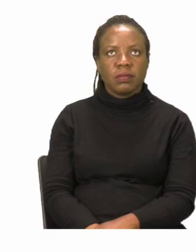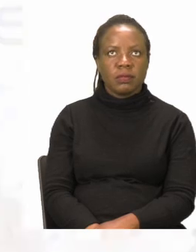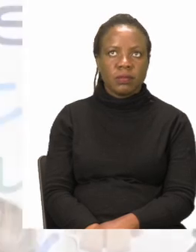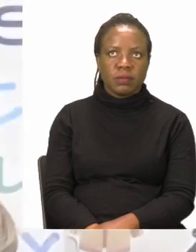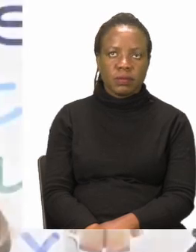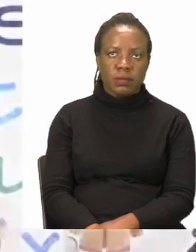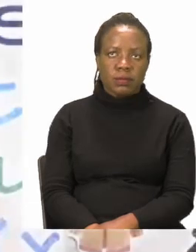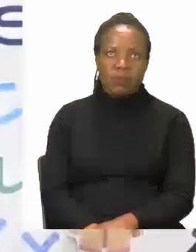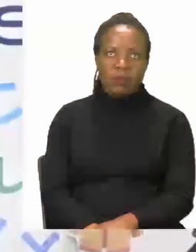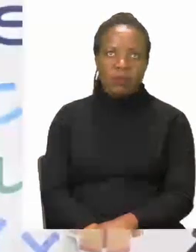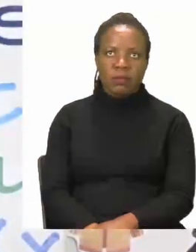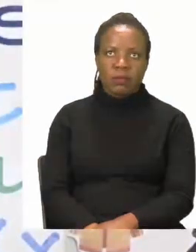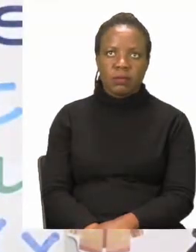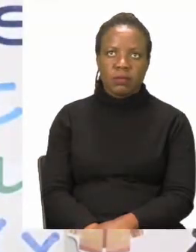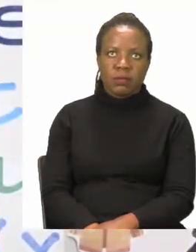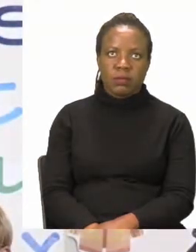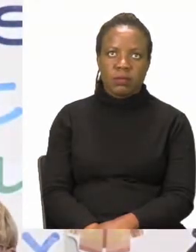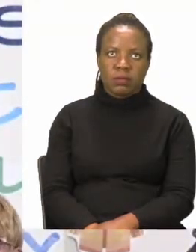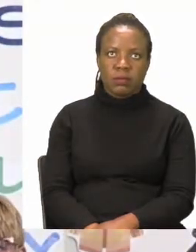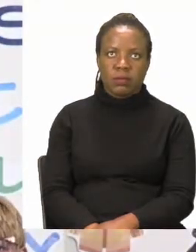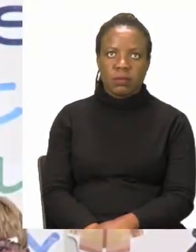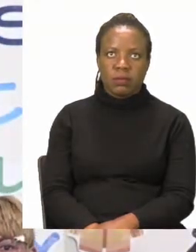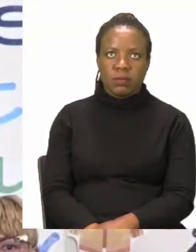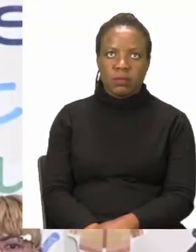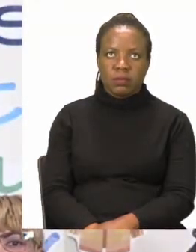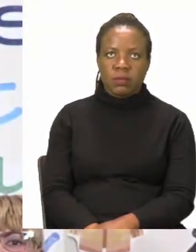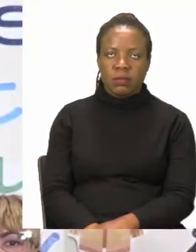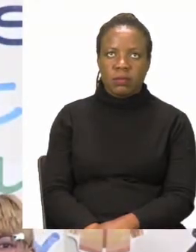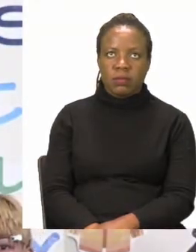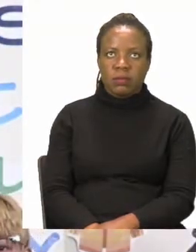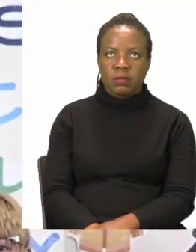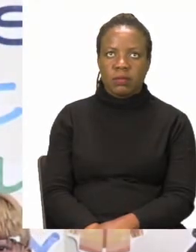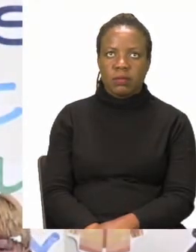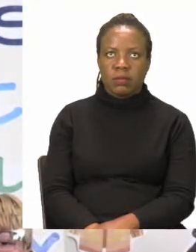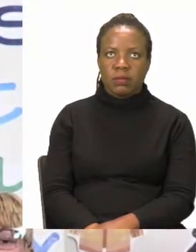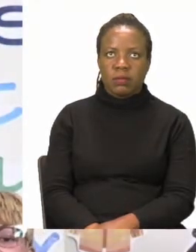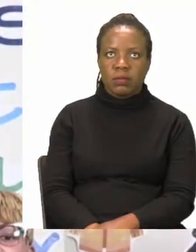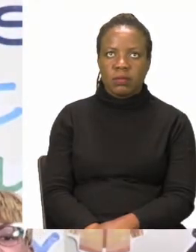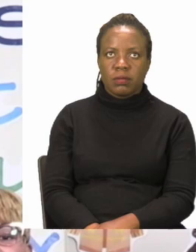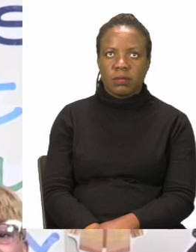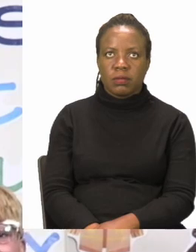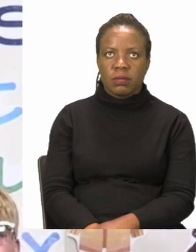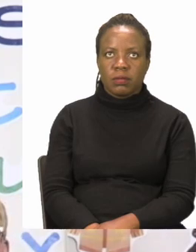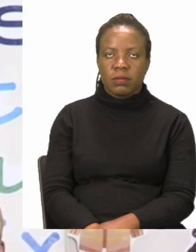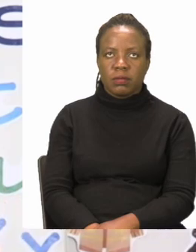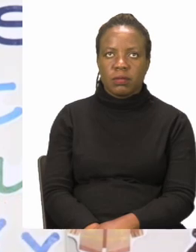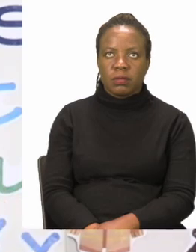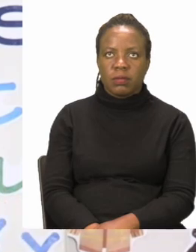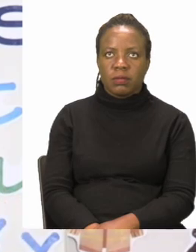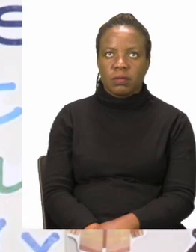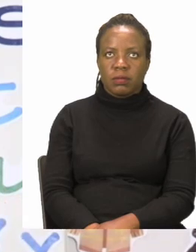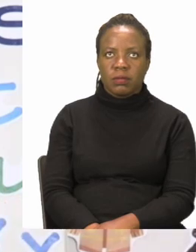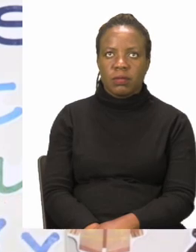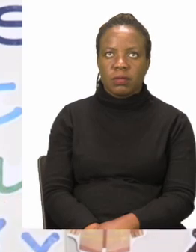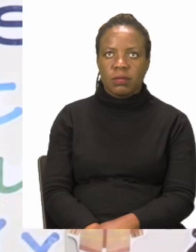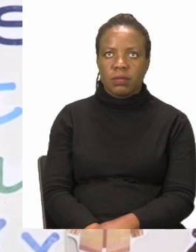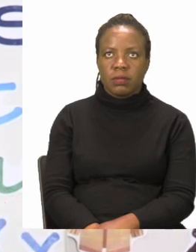word germinate. Okay, now let's all say the word